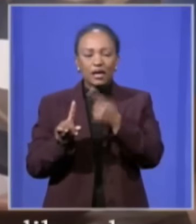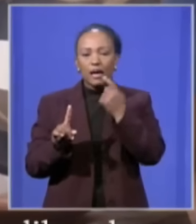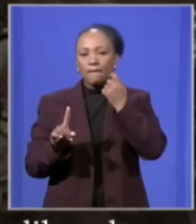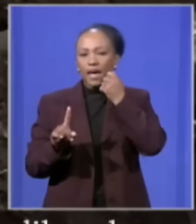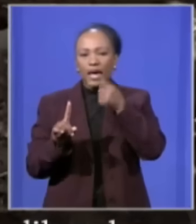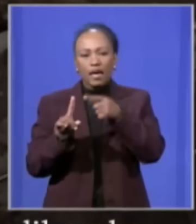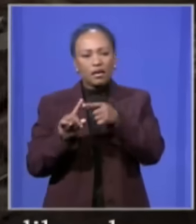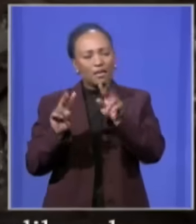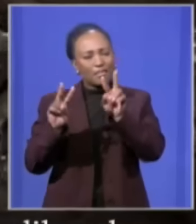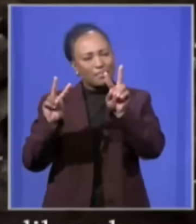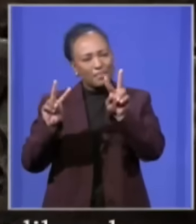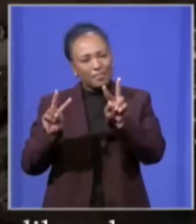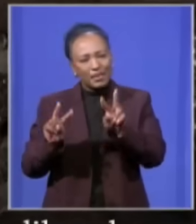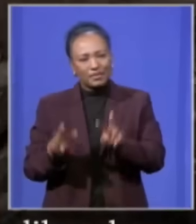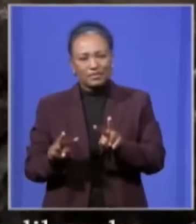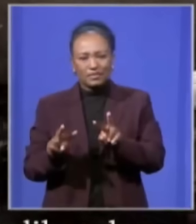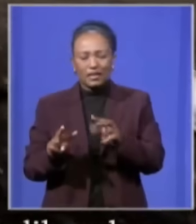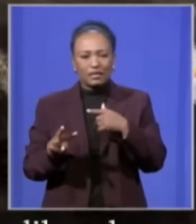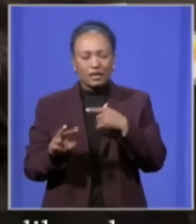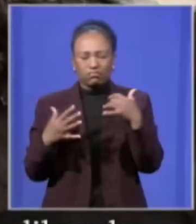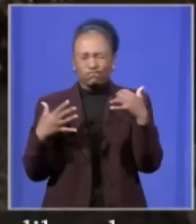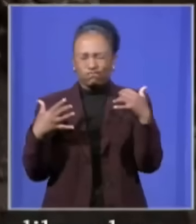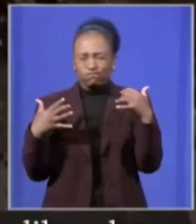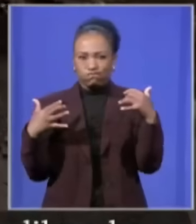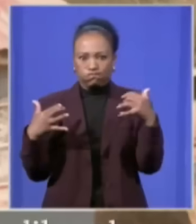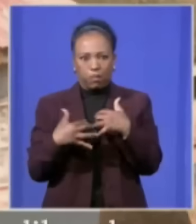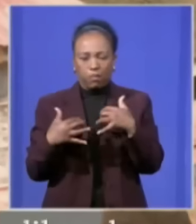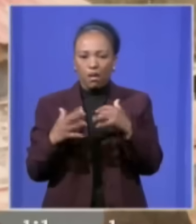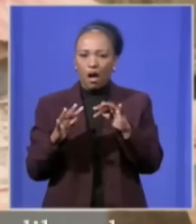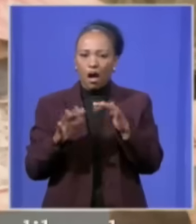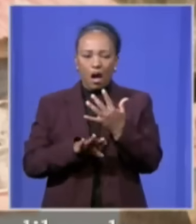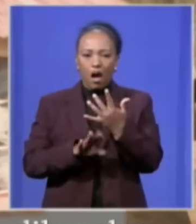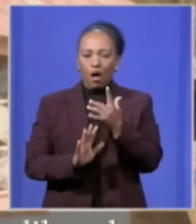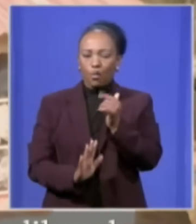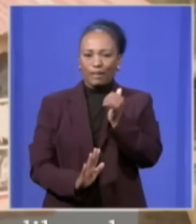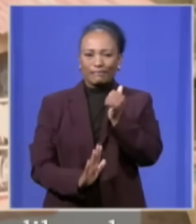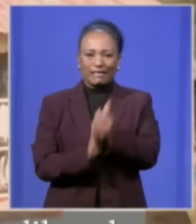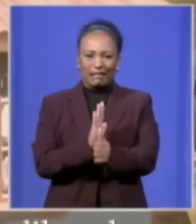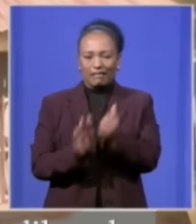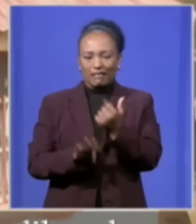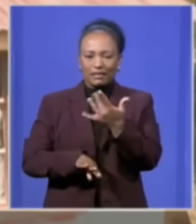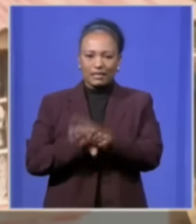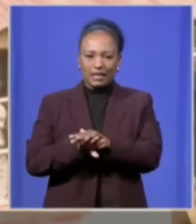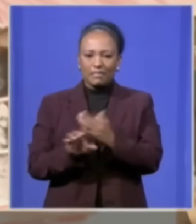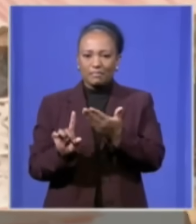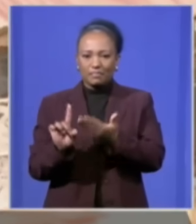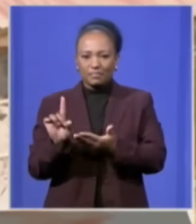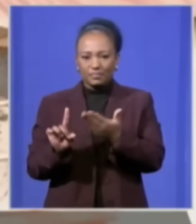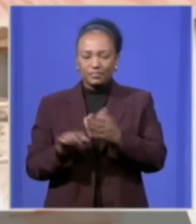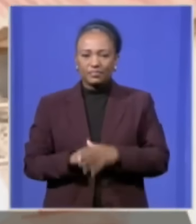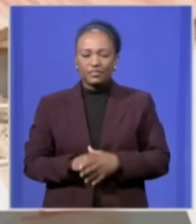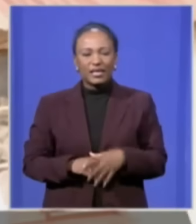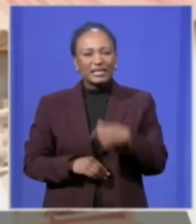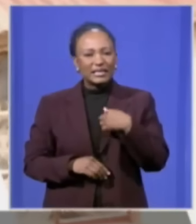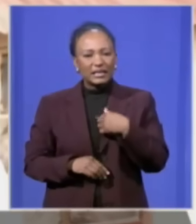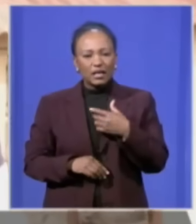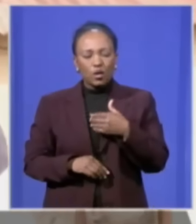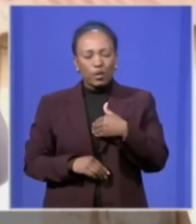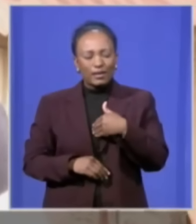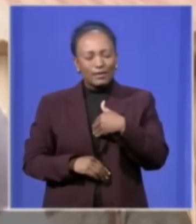khutšo ba thušitšwe ke tsela yeo a bolailwego ka gona. Silimele kakhulu lento ayichazeki ngendlela